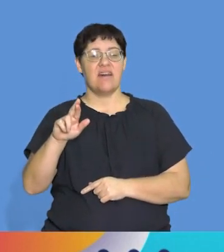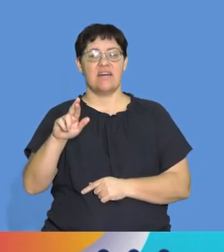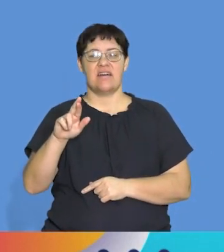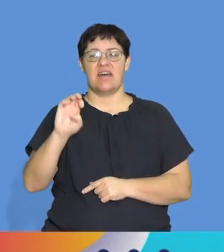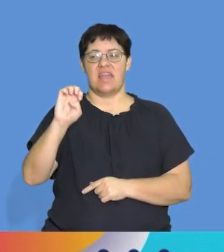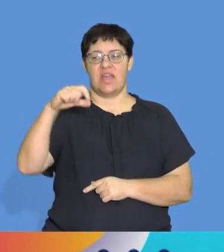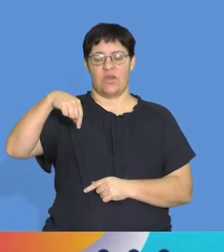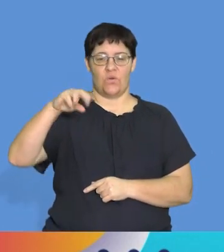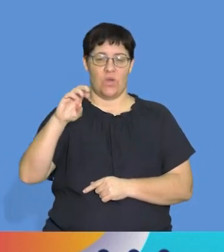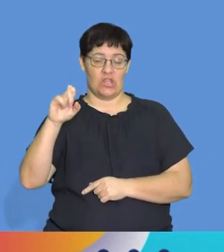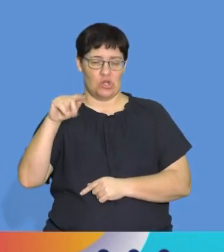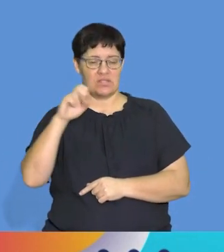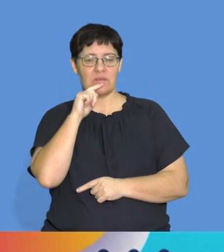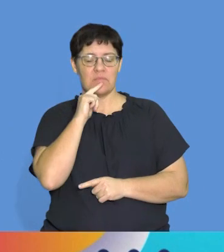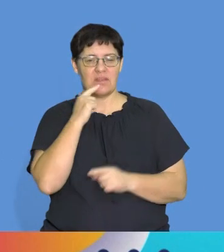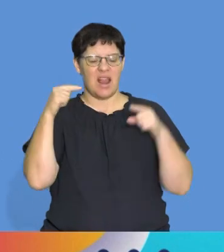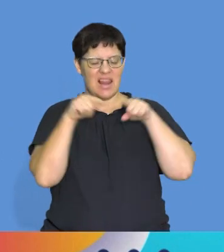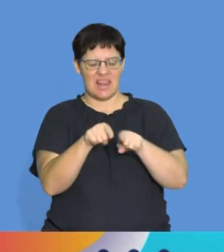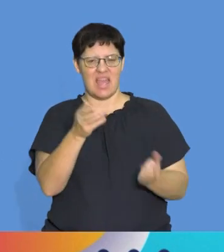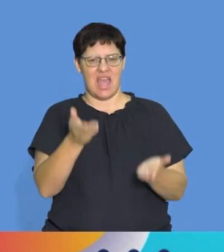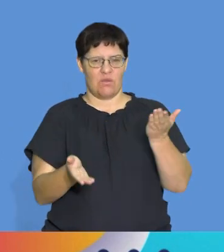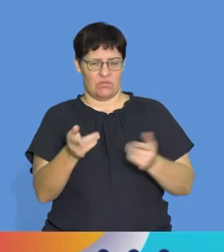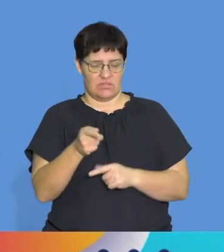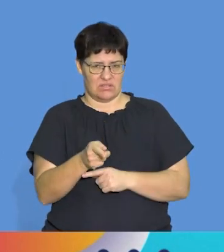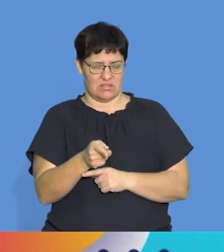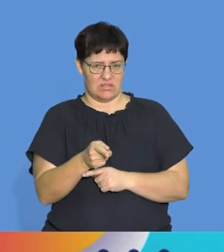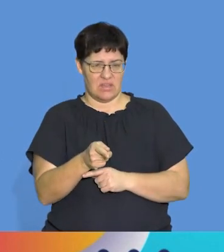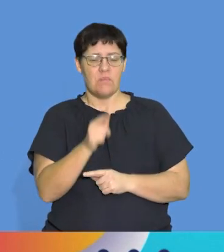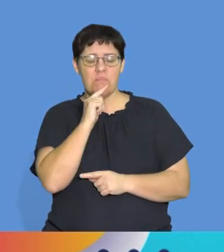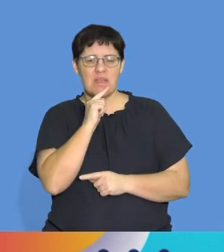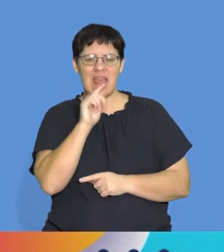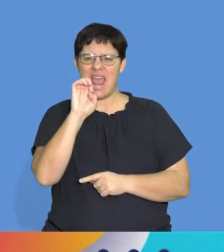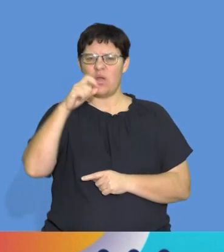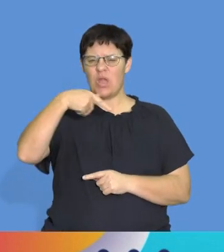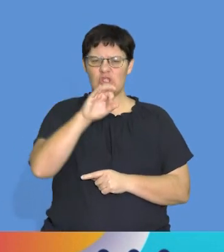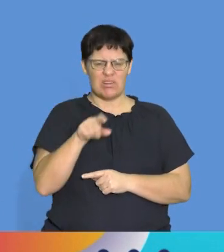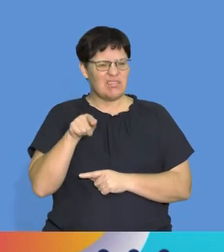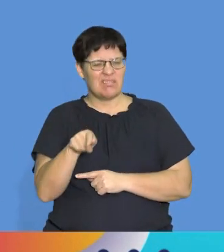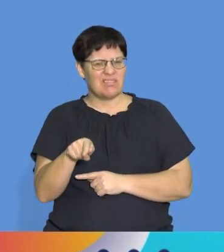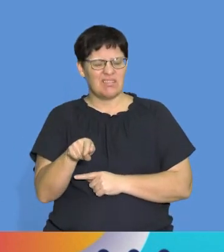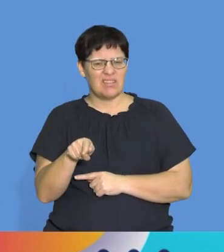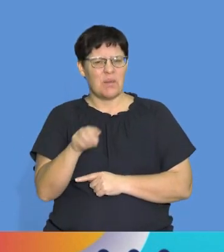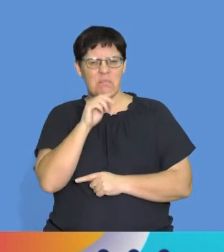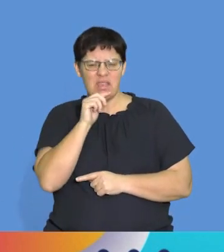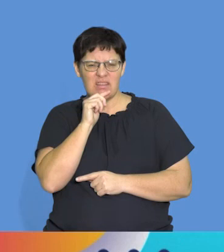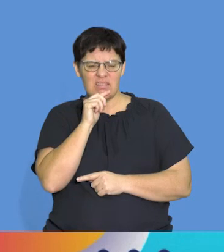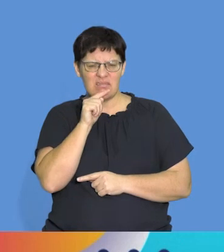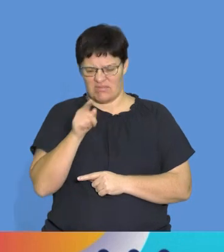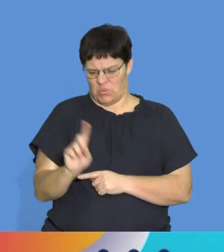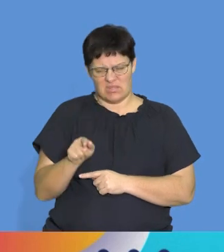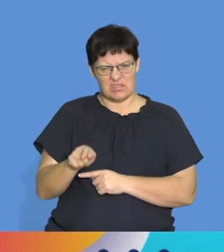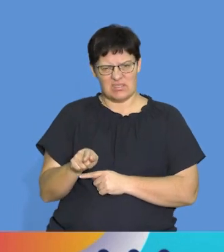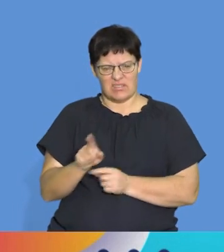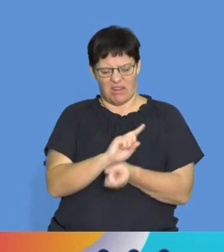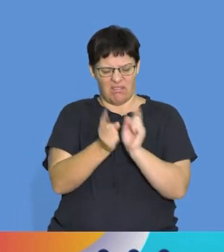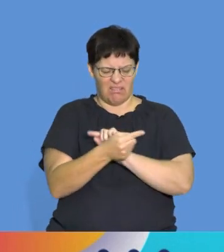look at what is an equation on its own, and then how does it then become linear? And then we'll also look